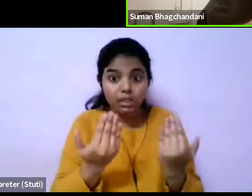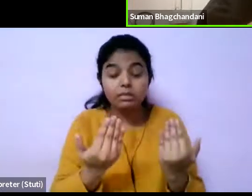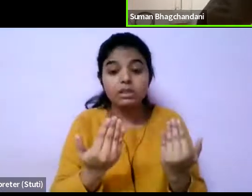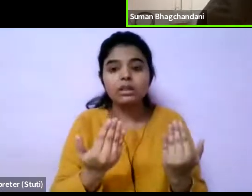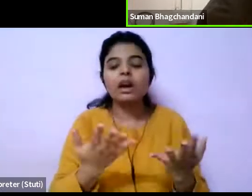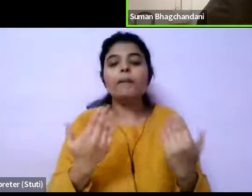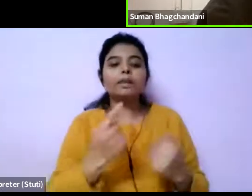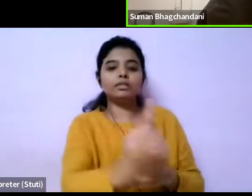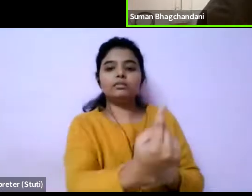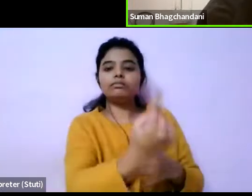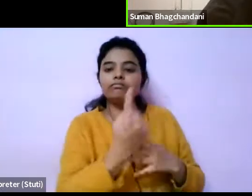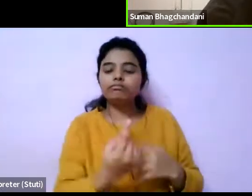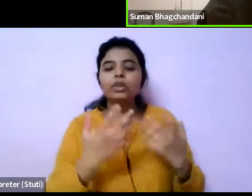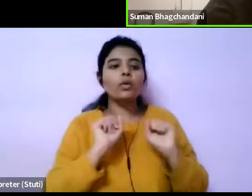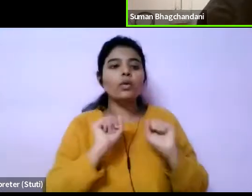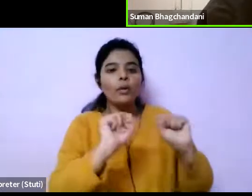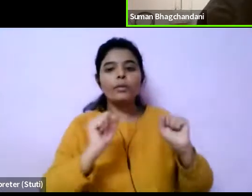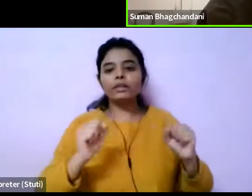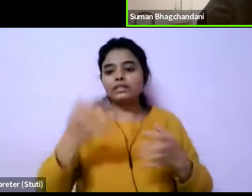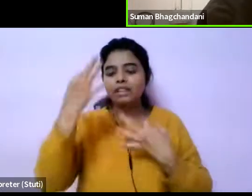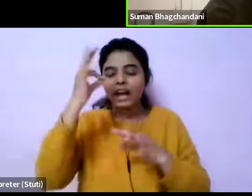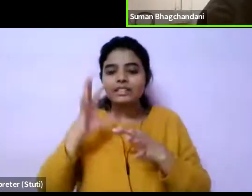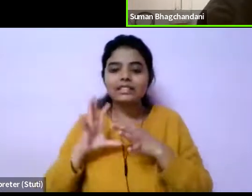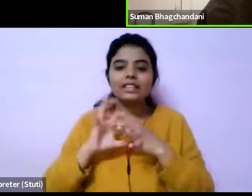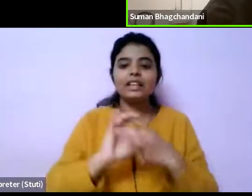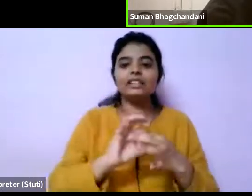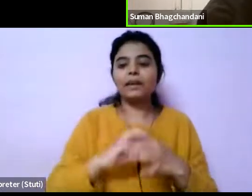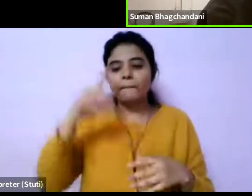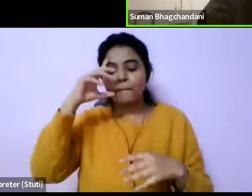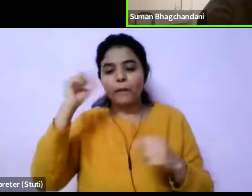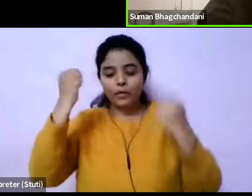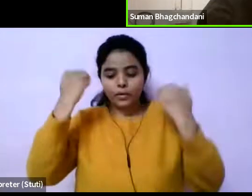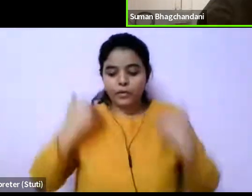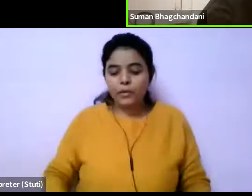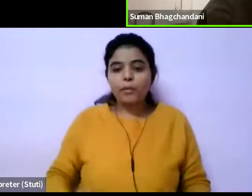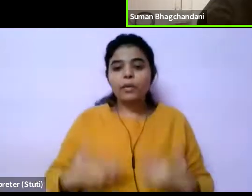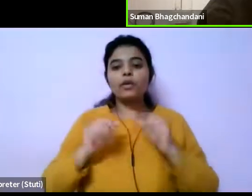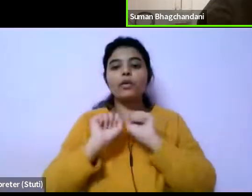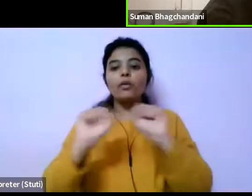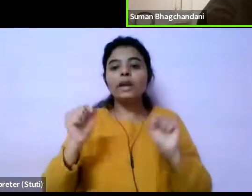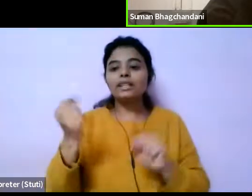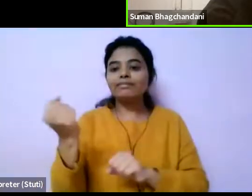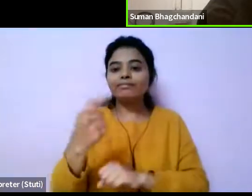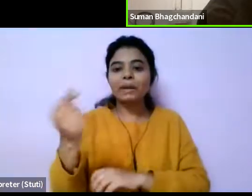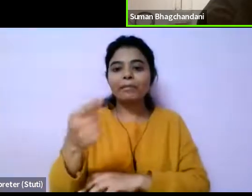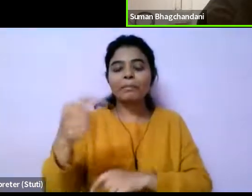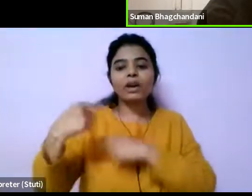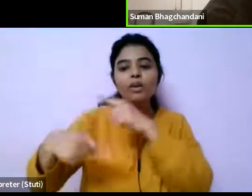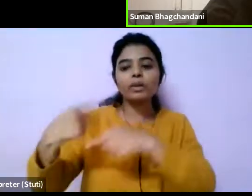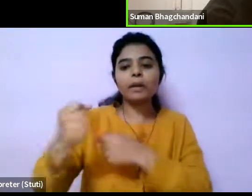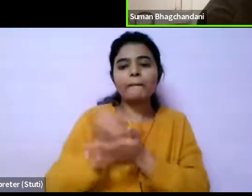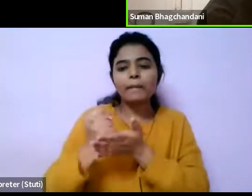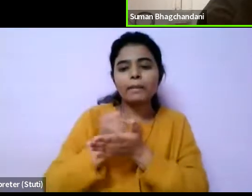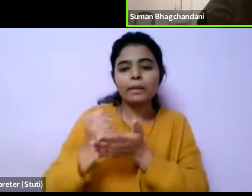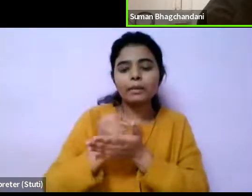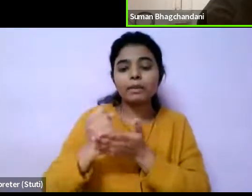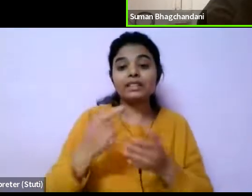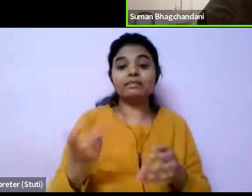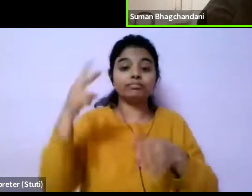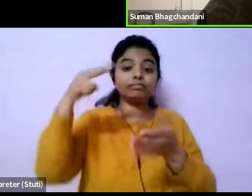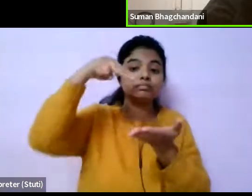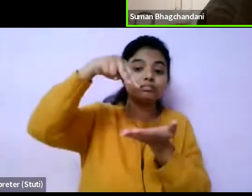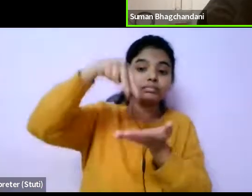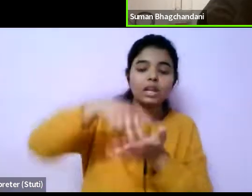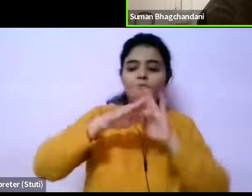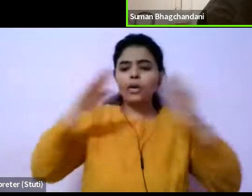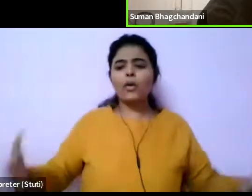in and out of a performance by prompting the body memory constructed through months of practice, and once on stage, temporarily